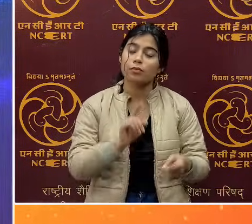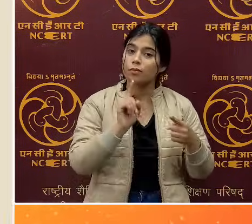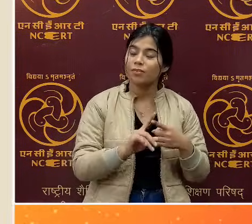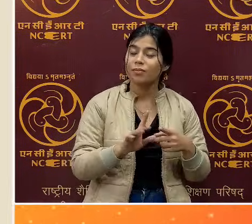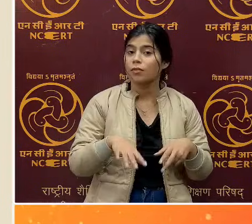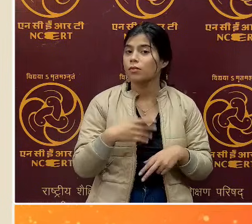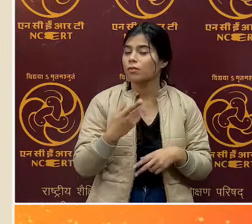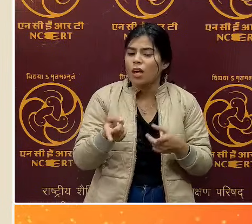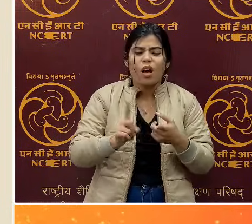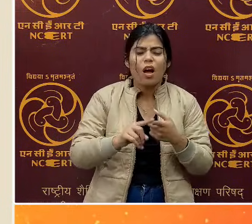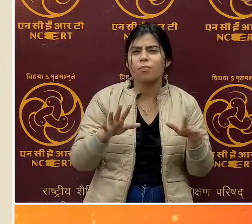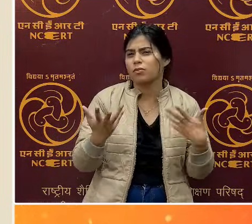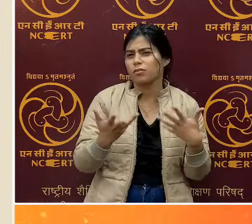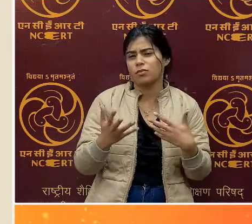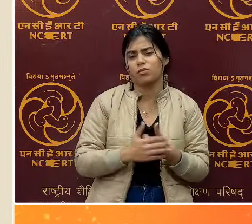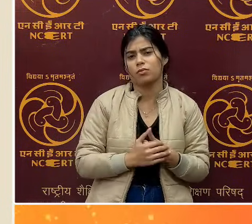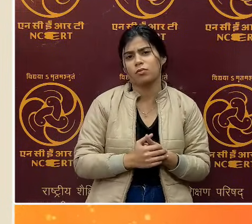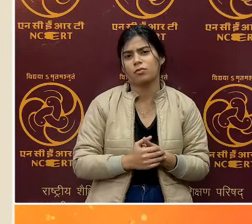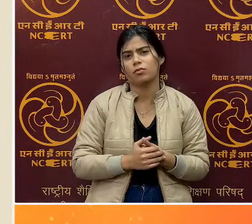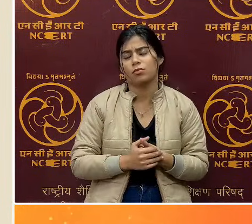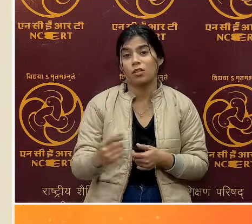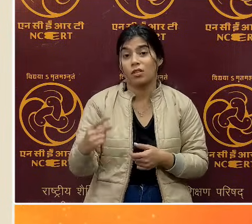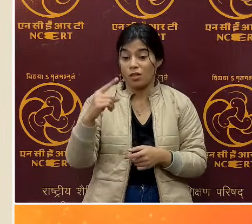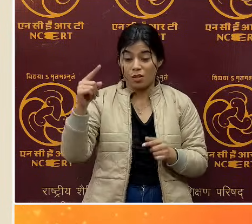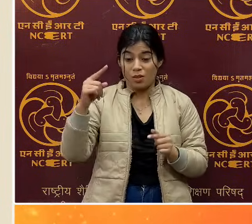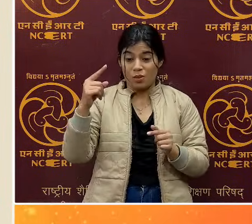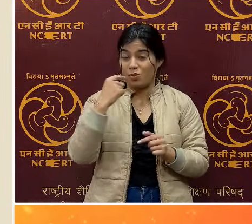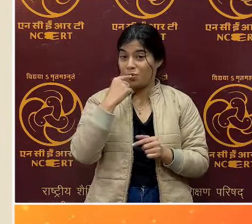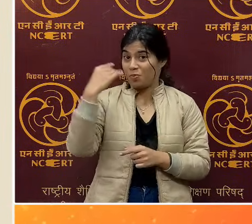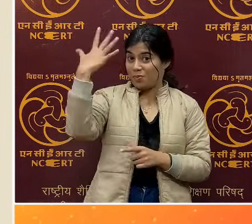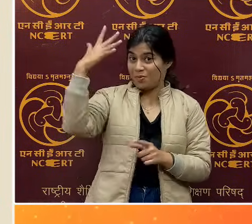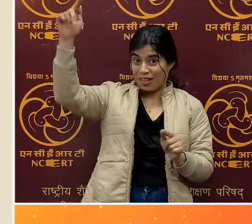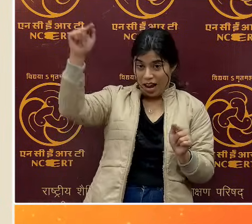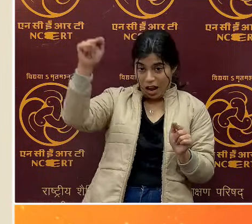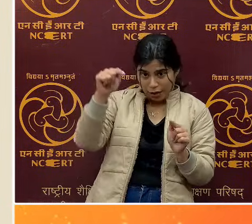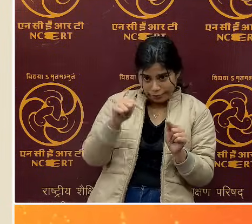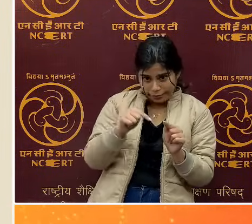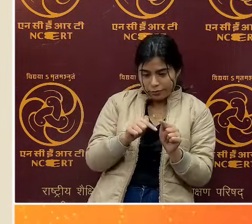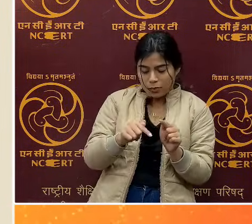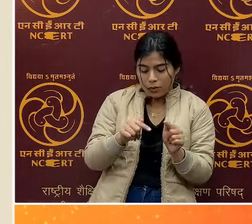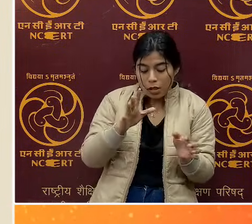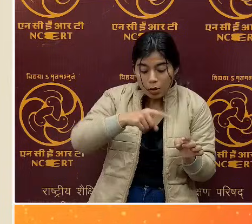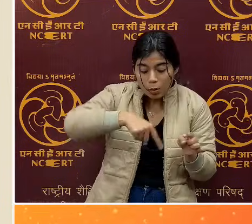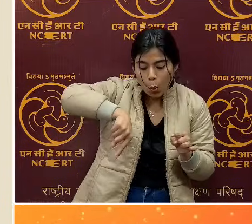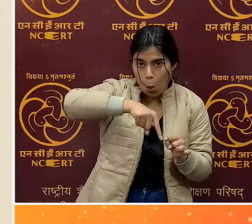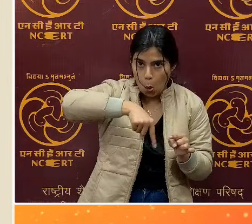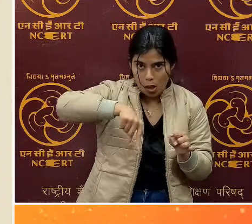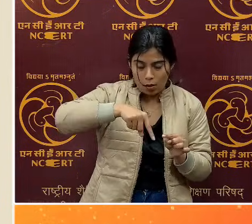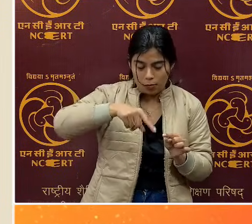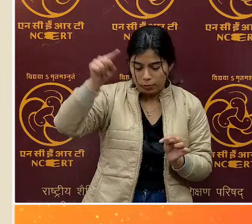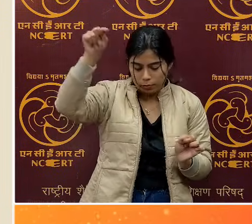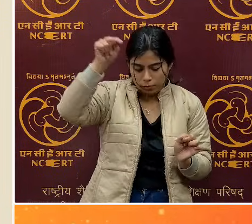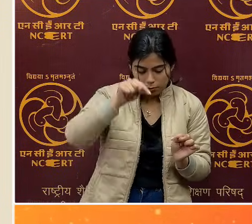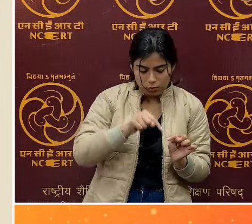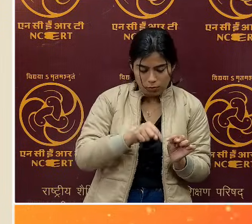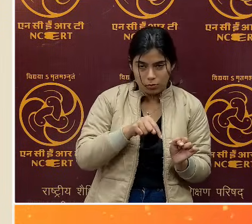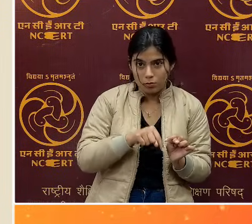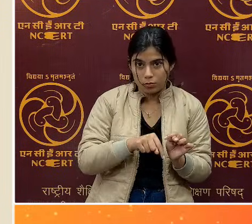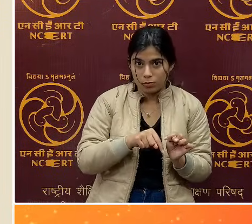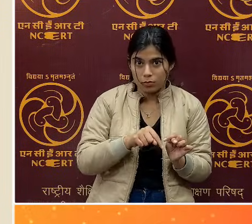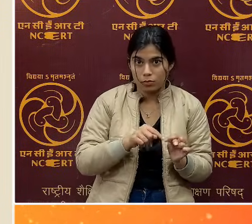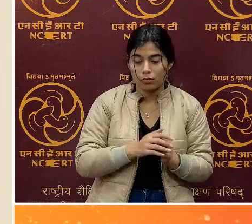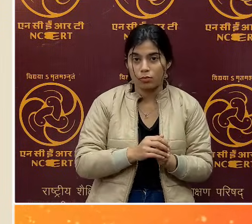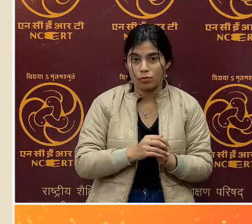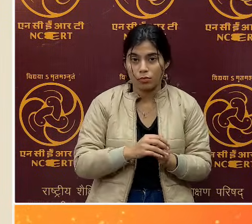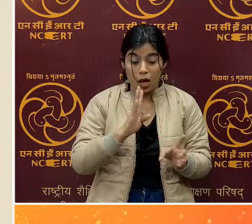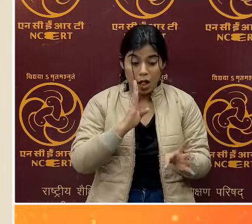happening, that the light rays which are passing through this pinhole, okay, light rays will pass